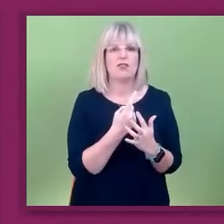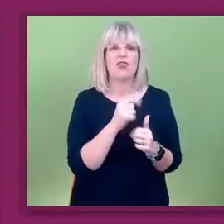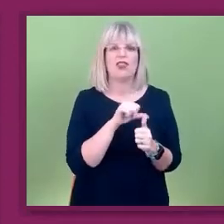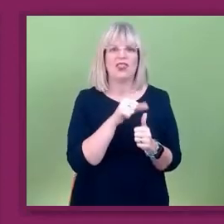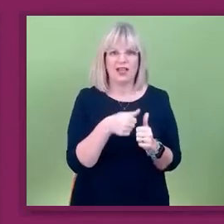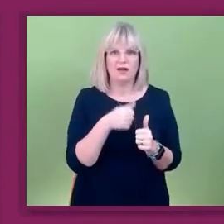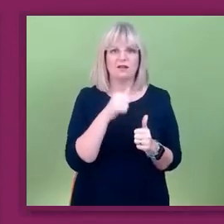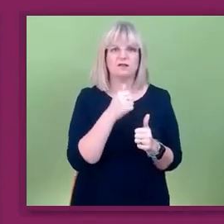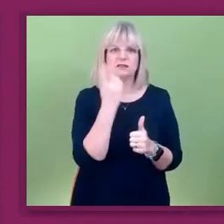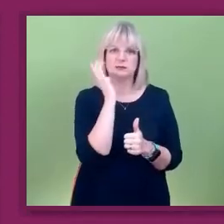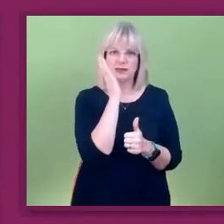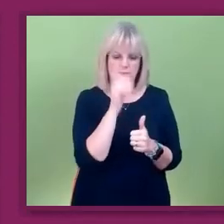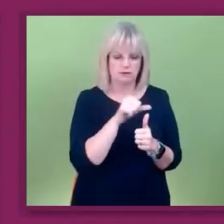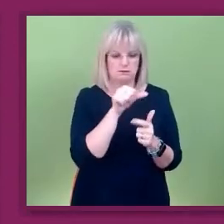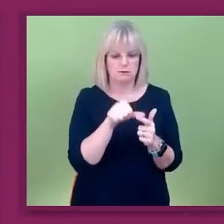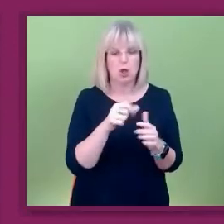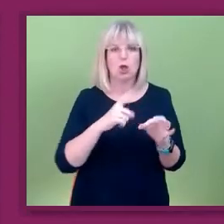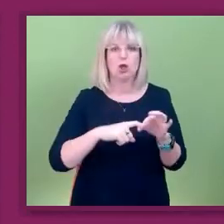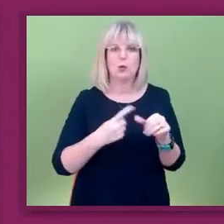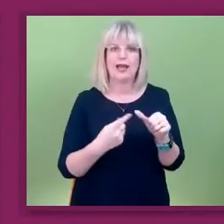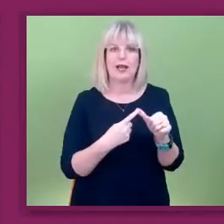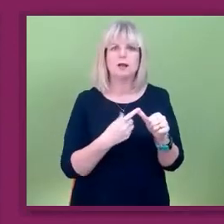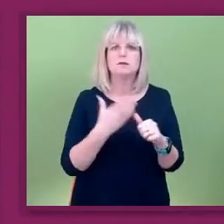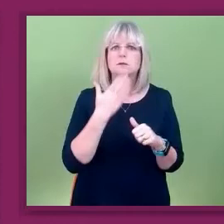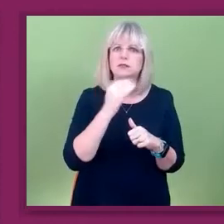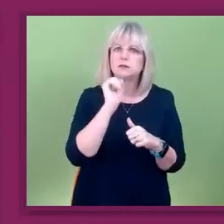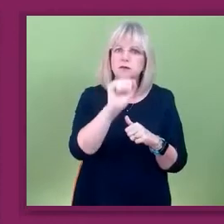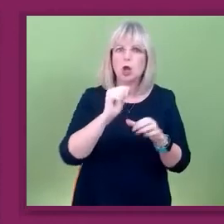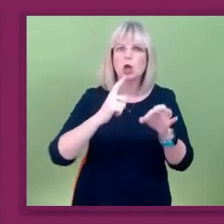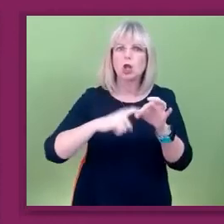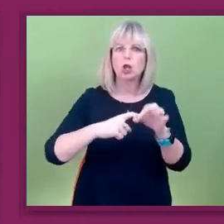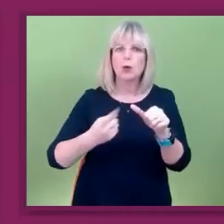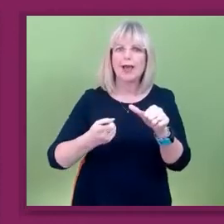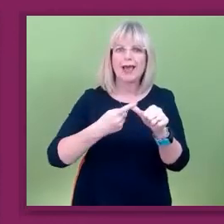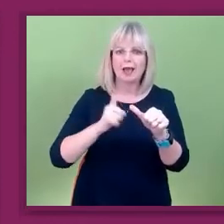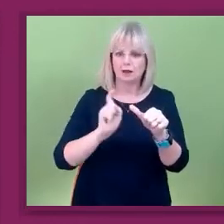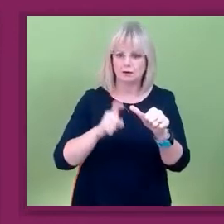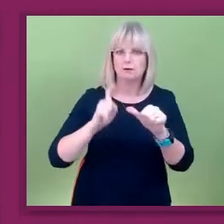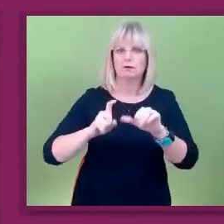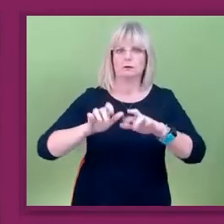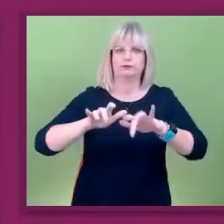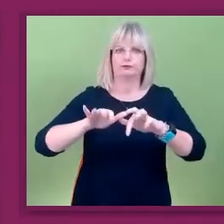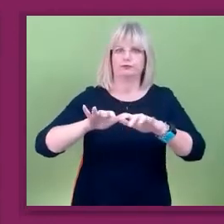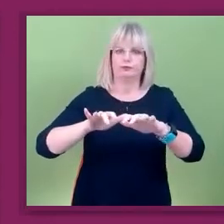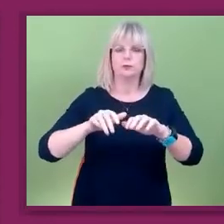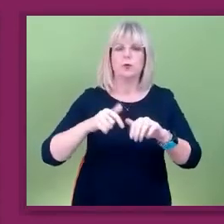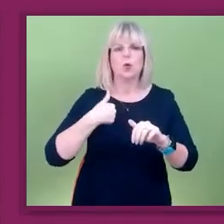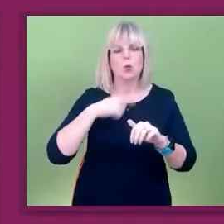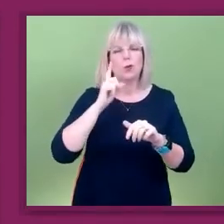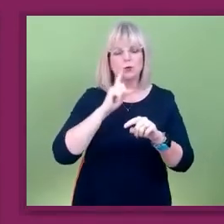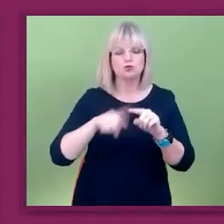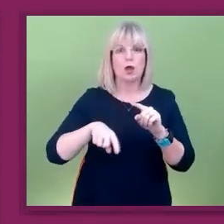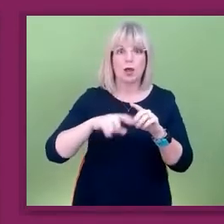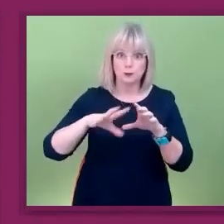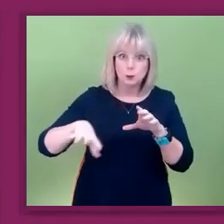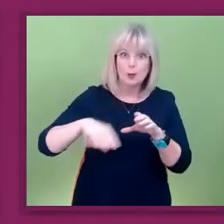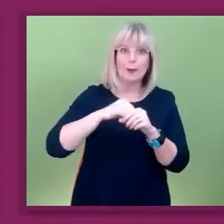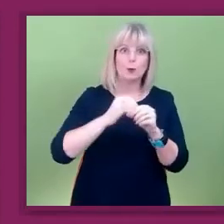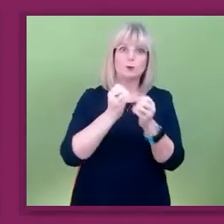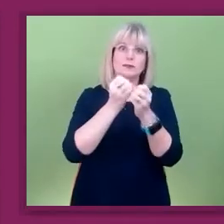please submit your questions via the Q&A function, and we will seek to try to include as many of those questions as